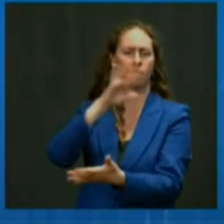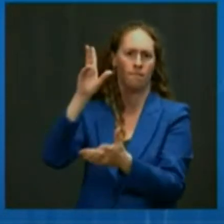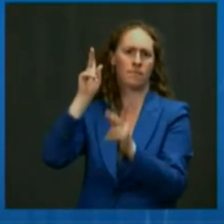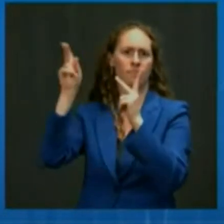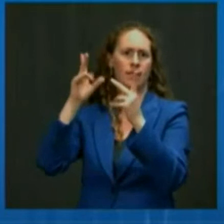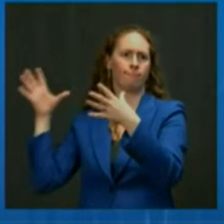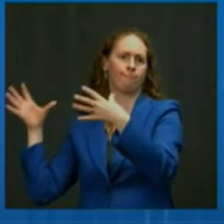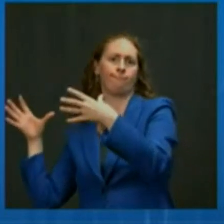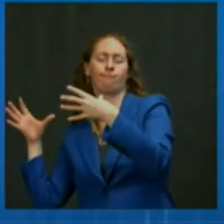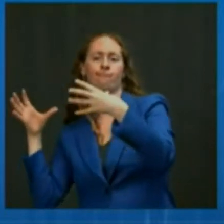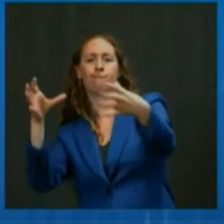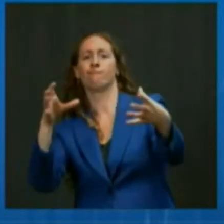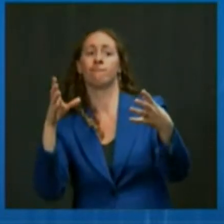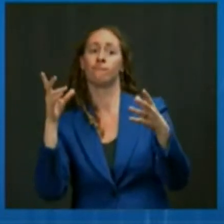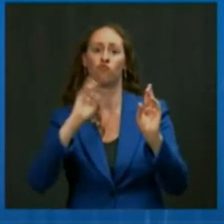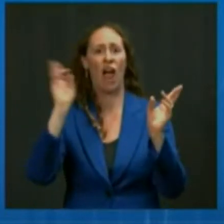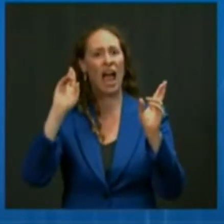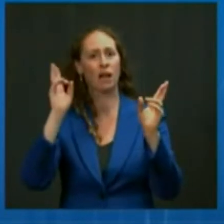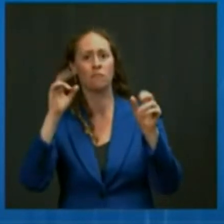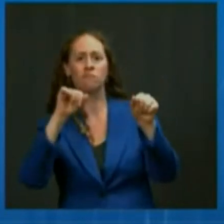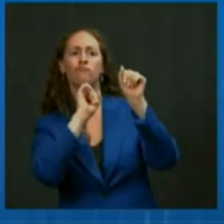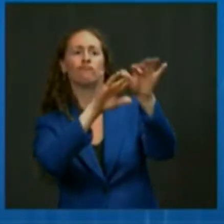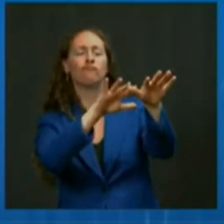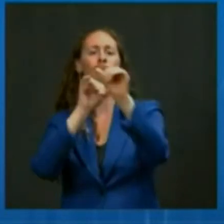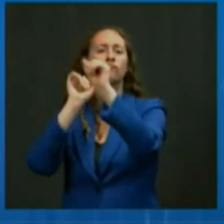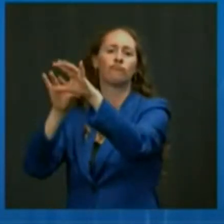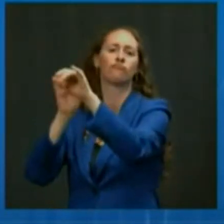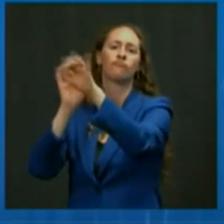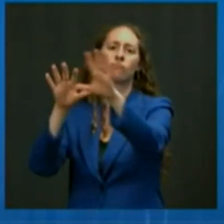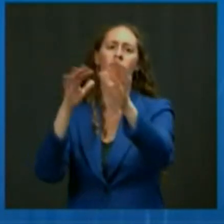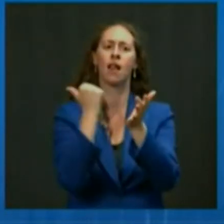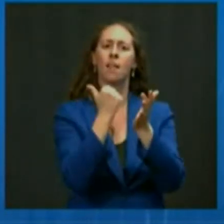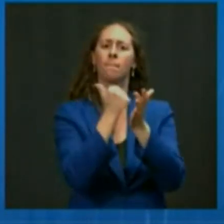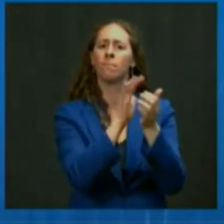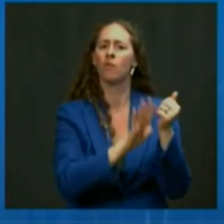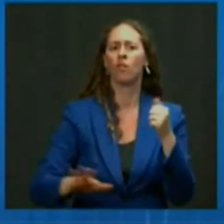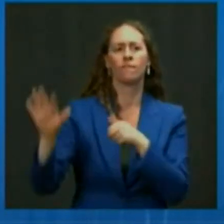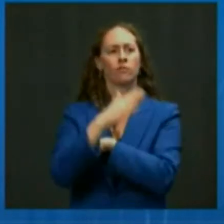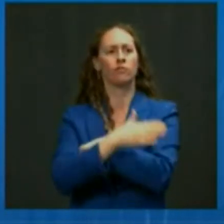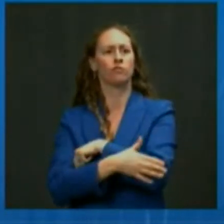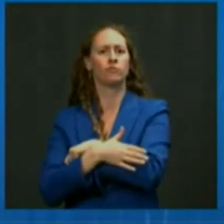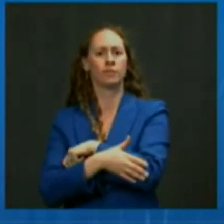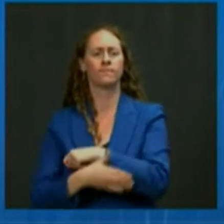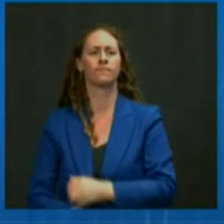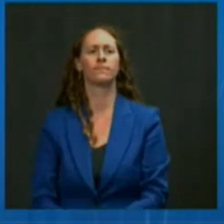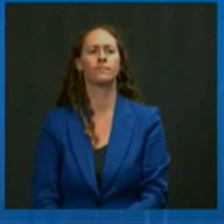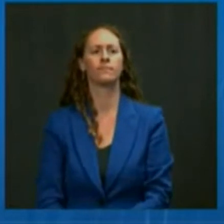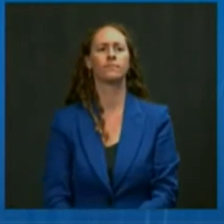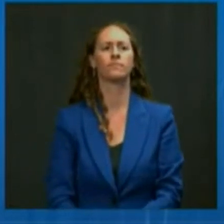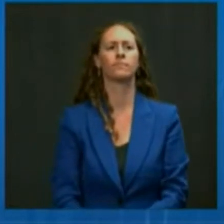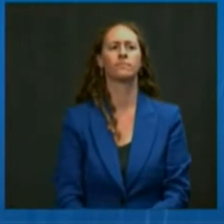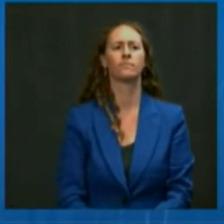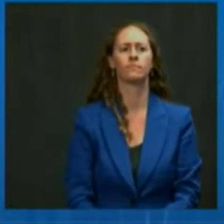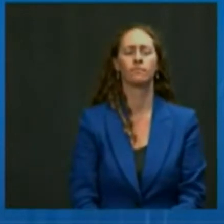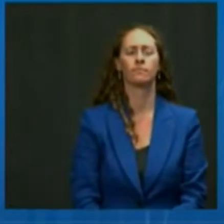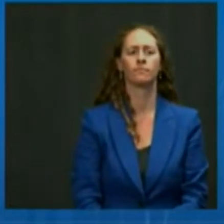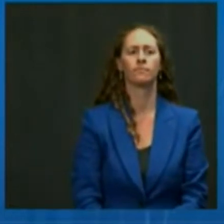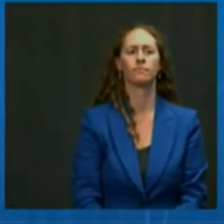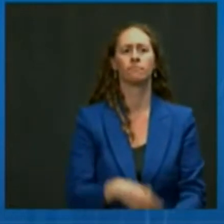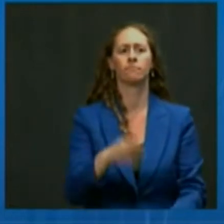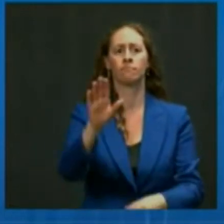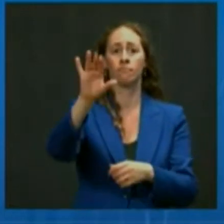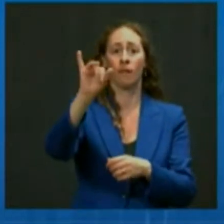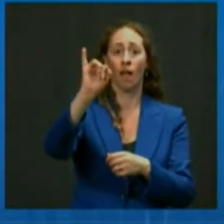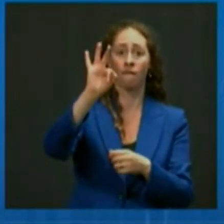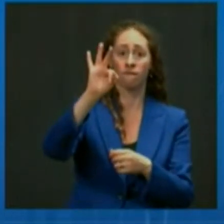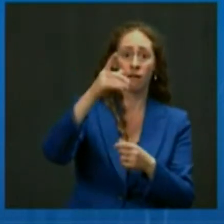reimbursement's been extended, 100% reimbursement. So we will make sure that it is convenient and easy for all Americans